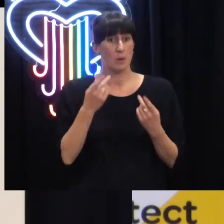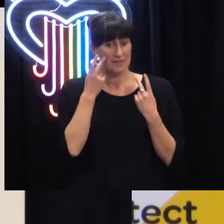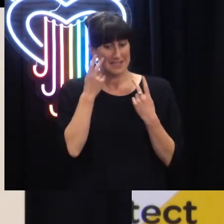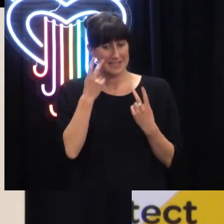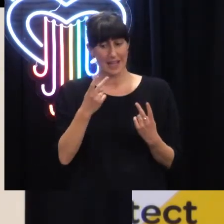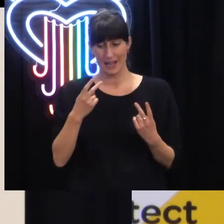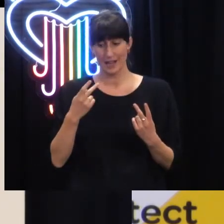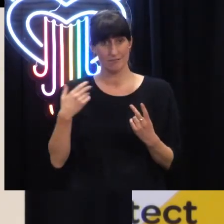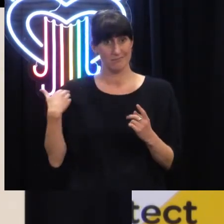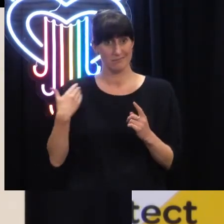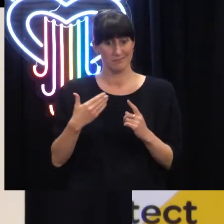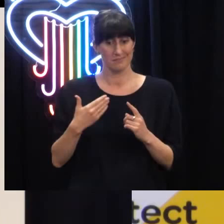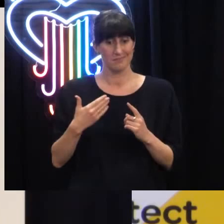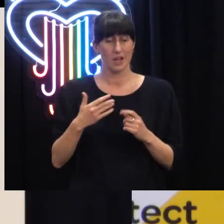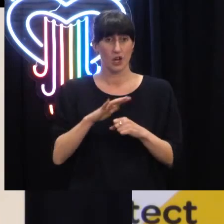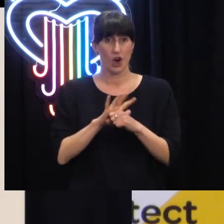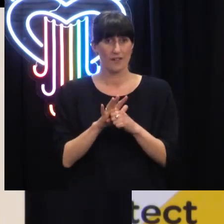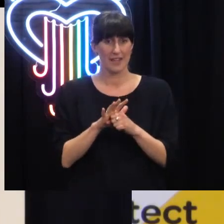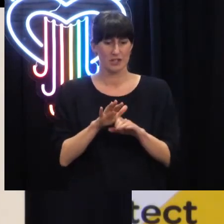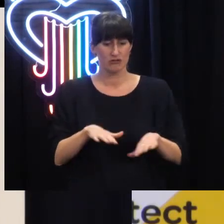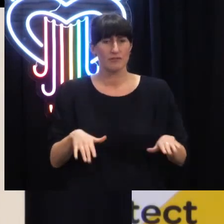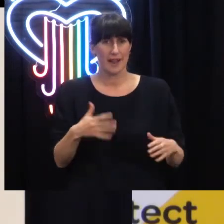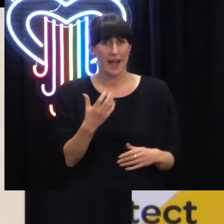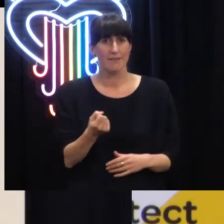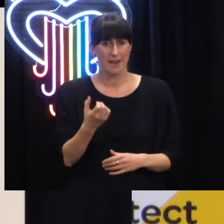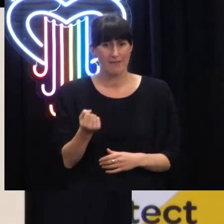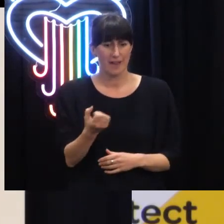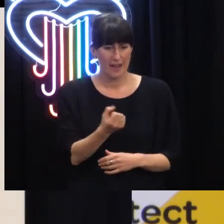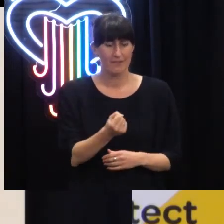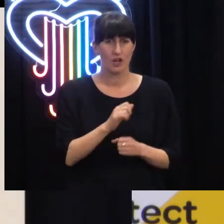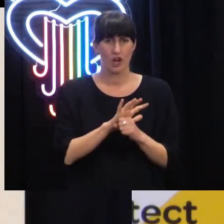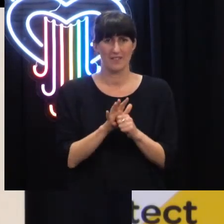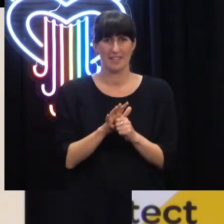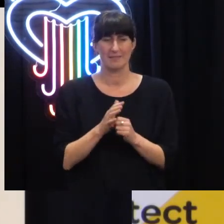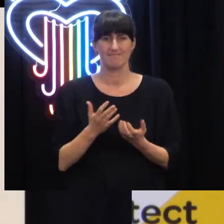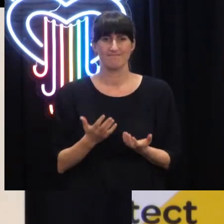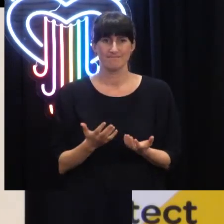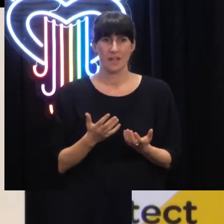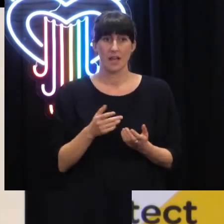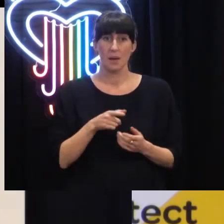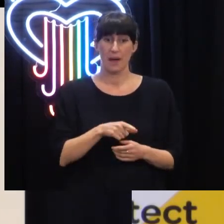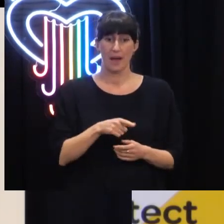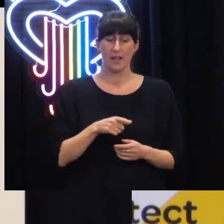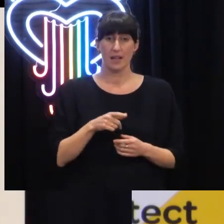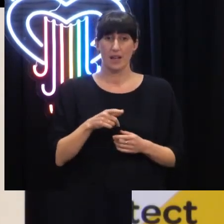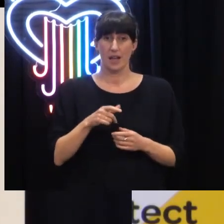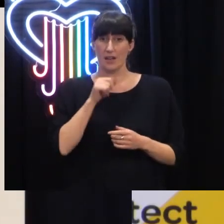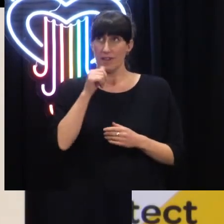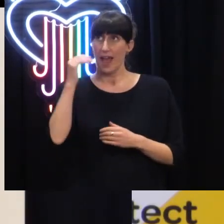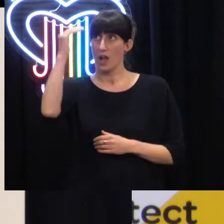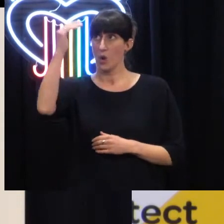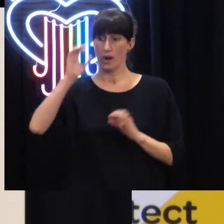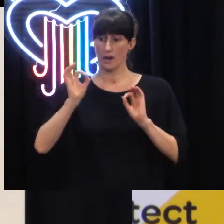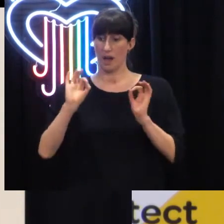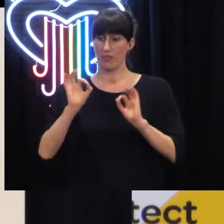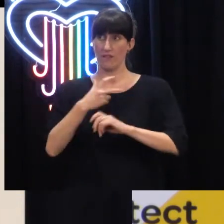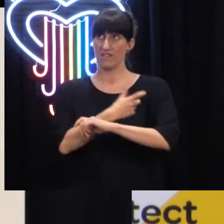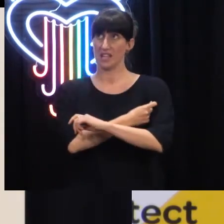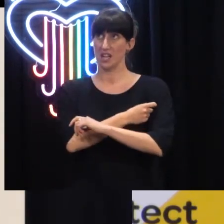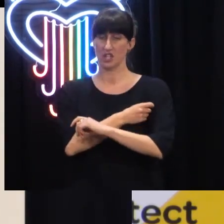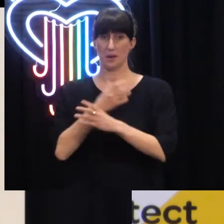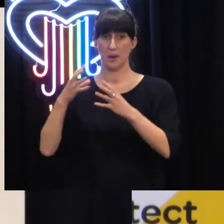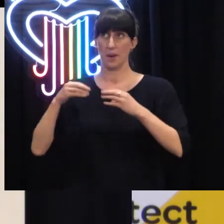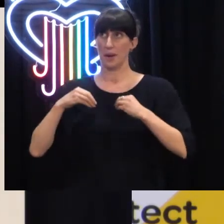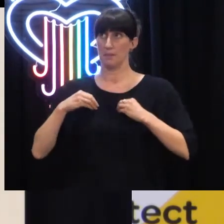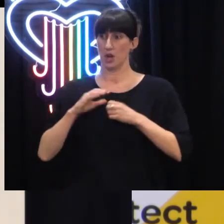every adult who is eligible to be vaccinated is, they risk passing it on to a child. So if you don't